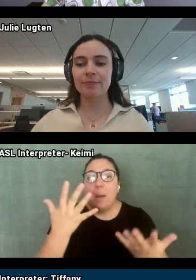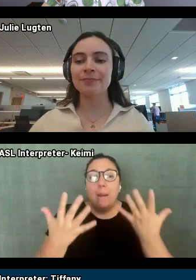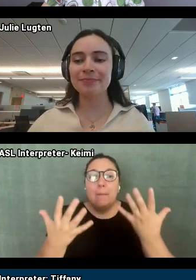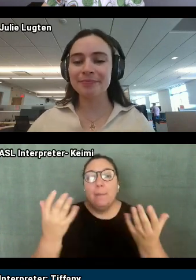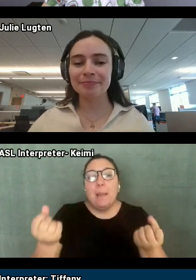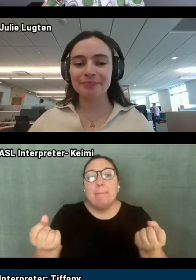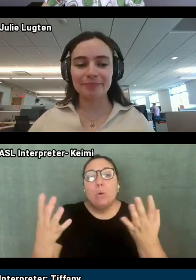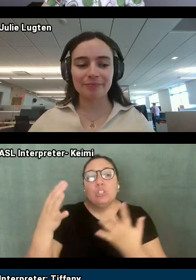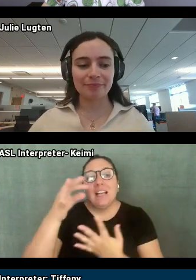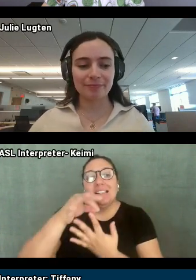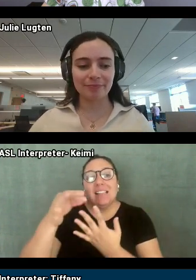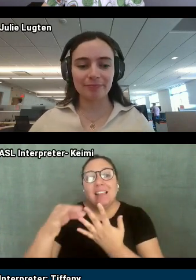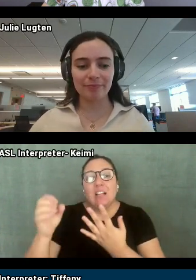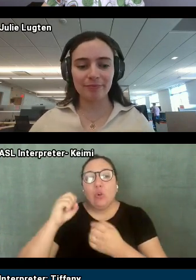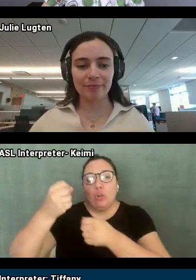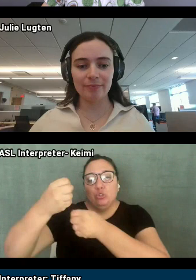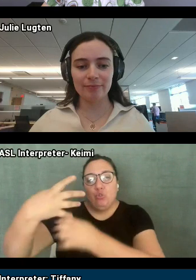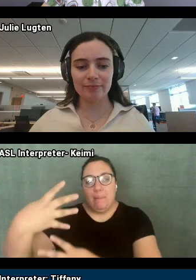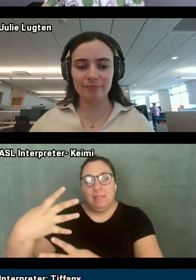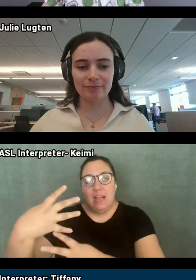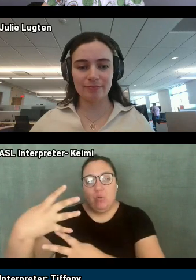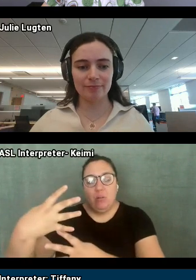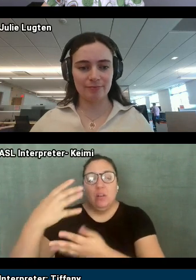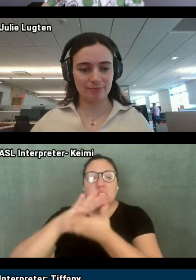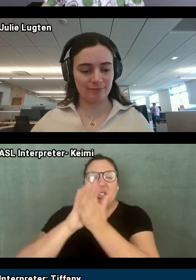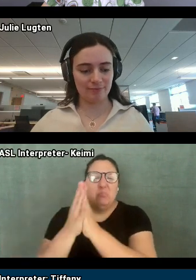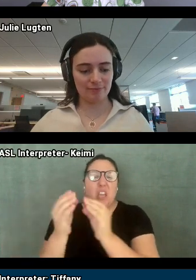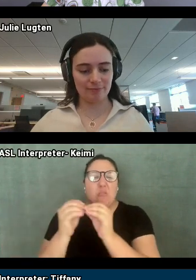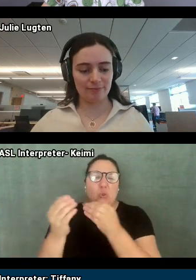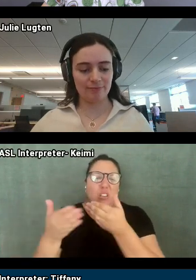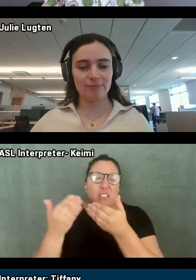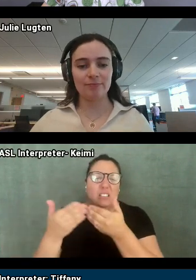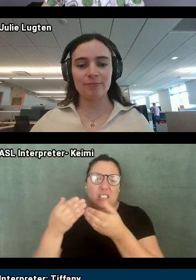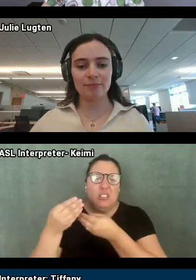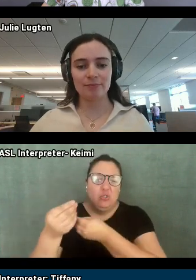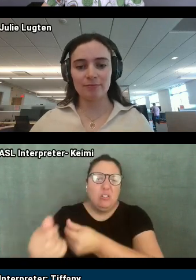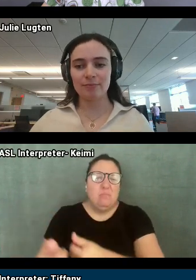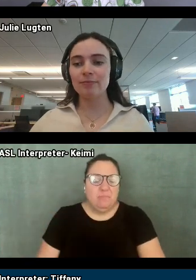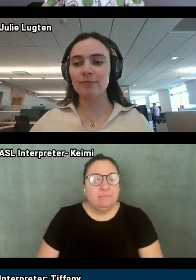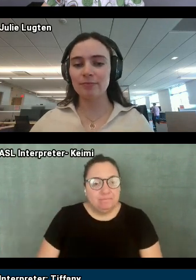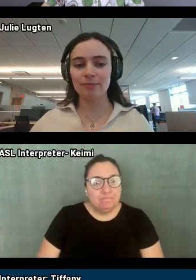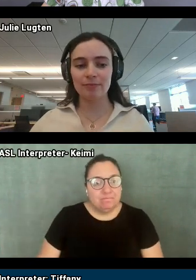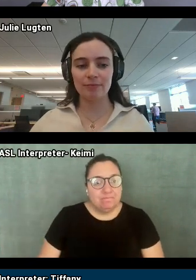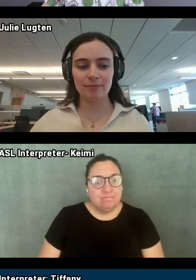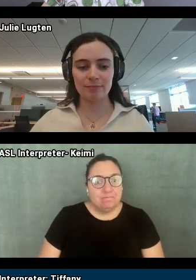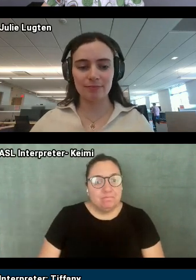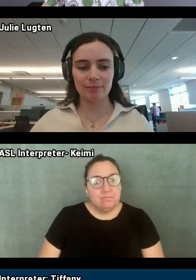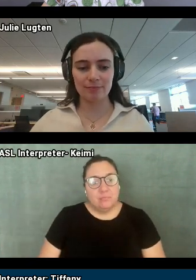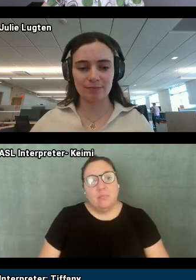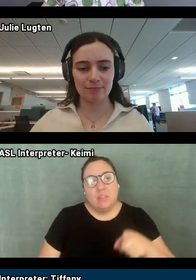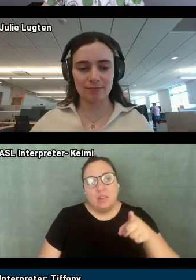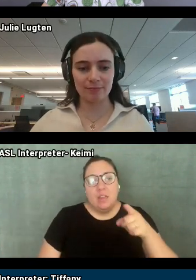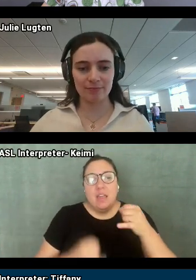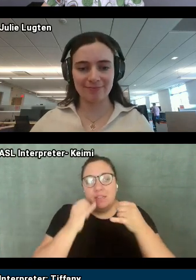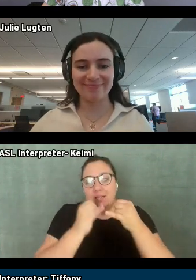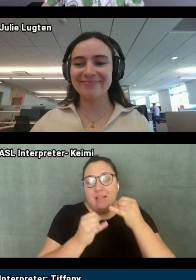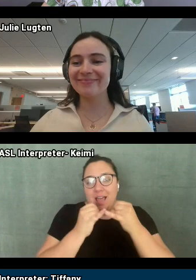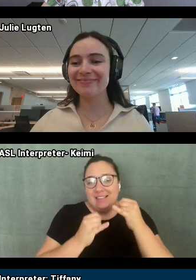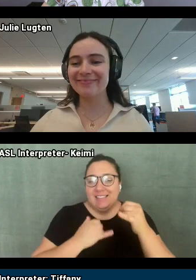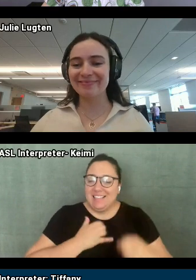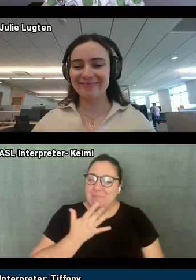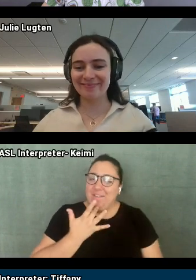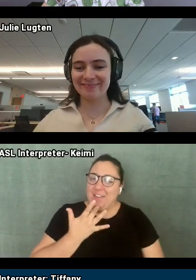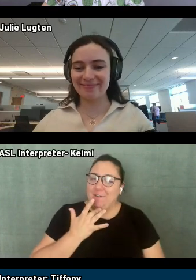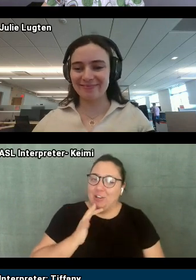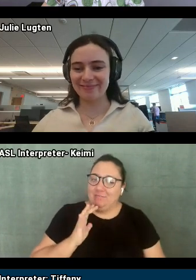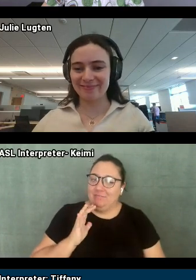property instead, just to kind of streamline that. And then the last one, which is my favorite one to deny,